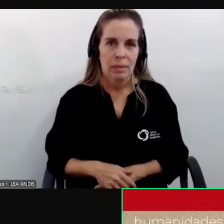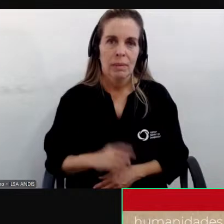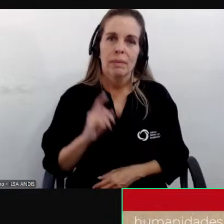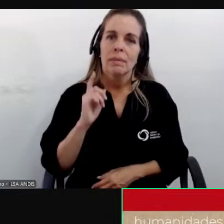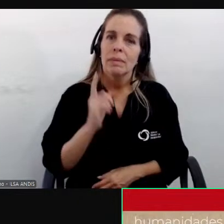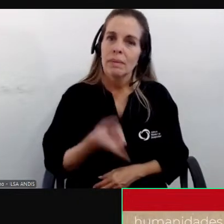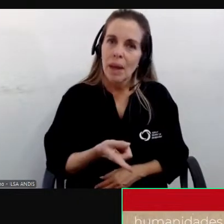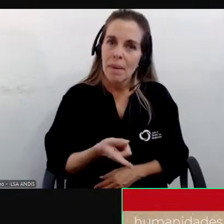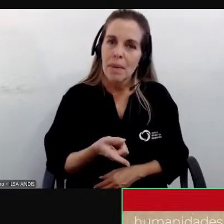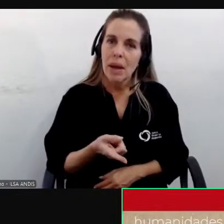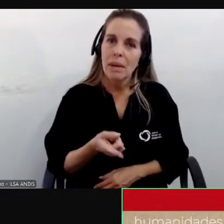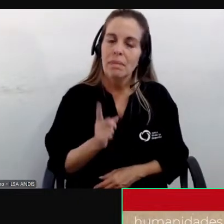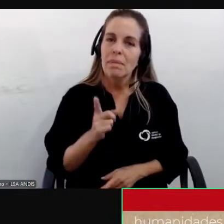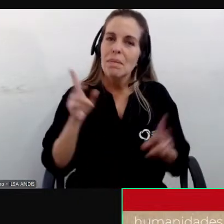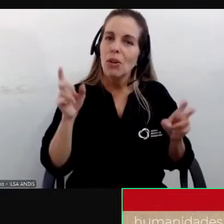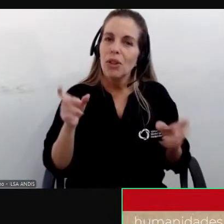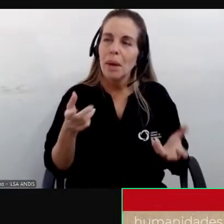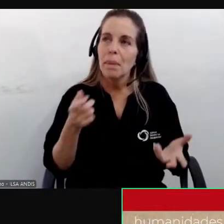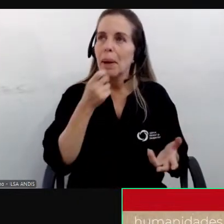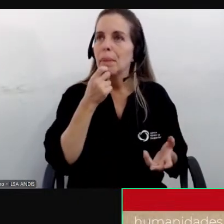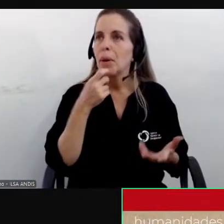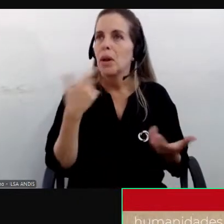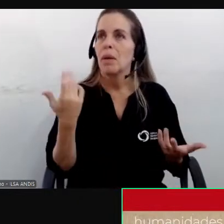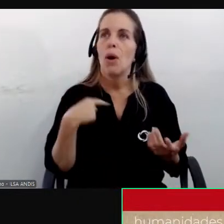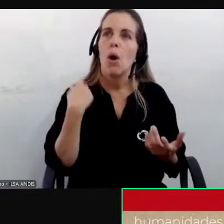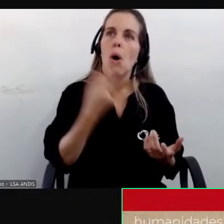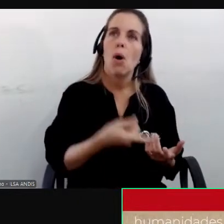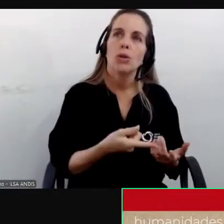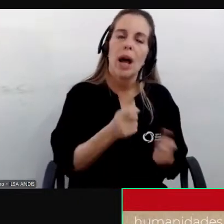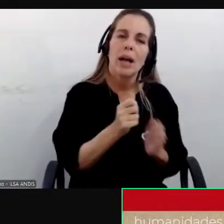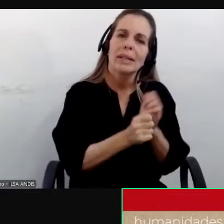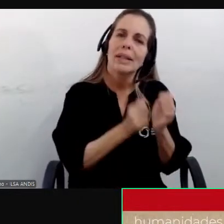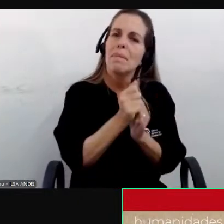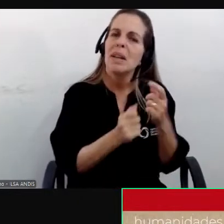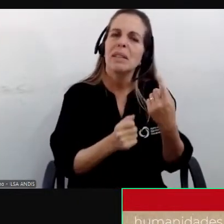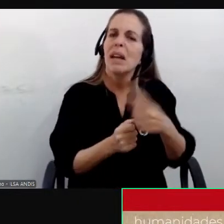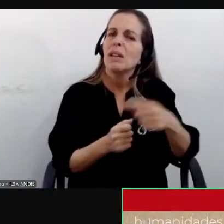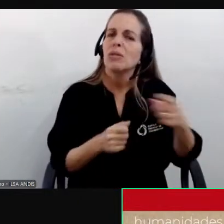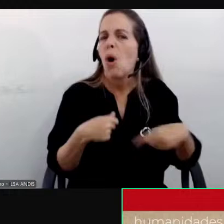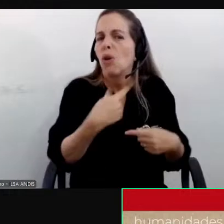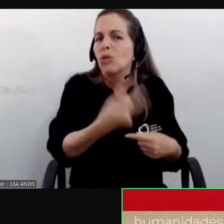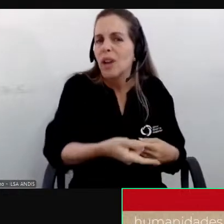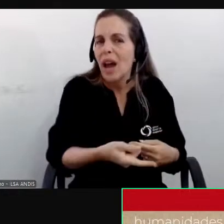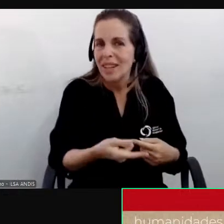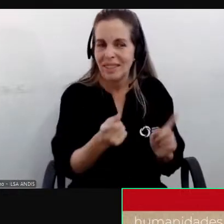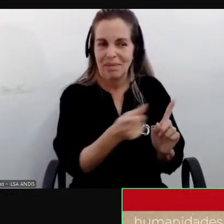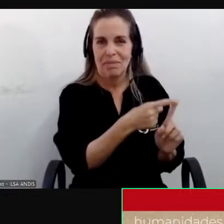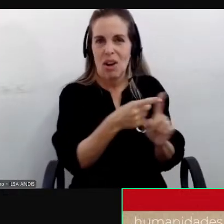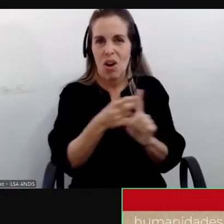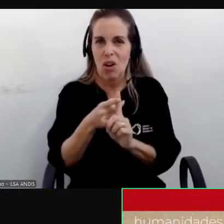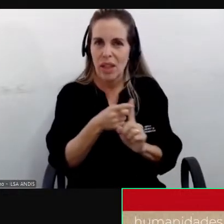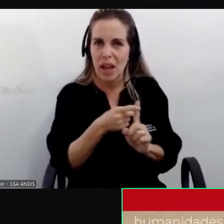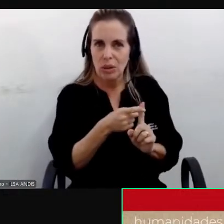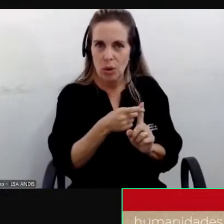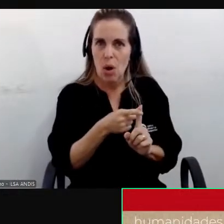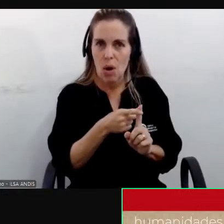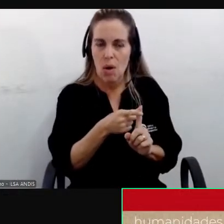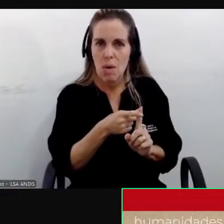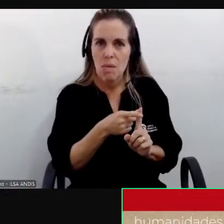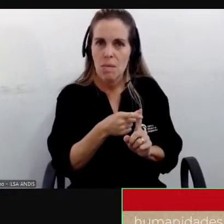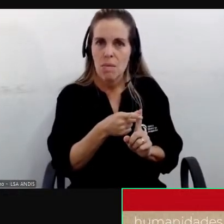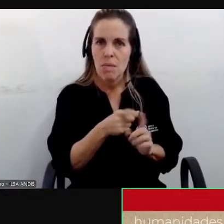problems. And we've also worked on this with other companies with whom